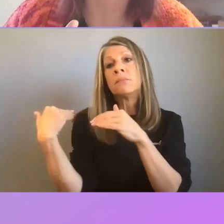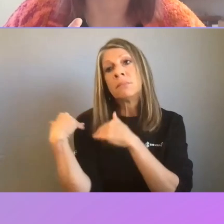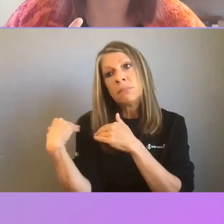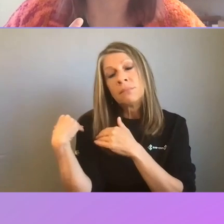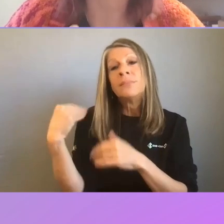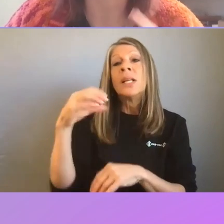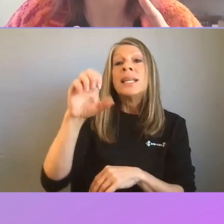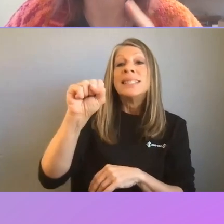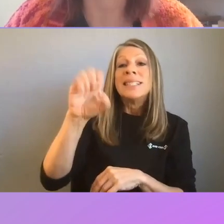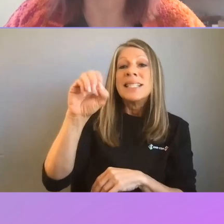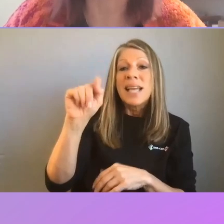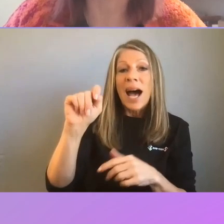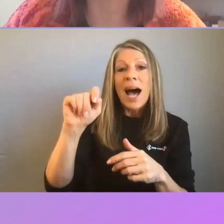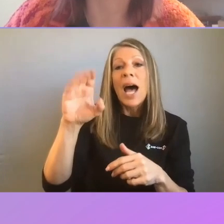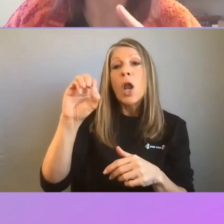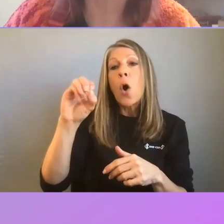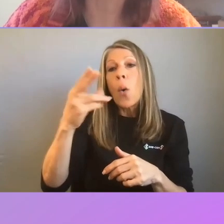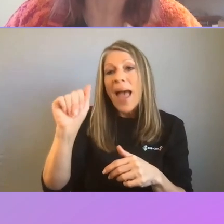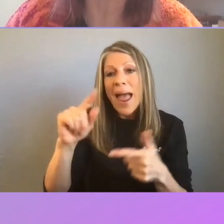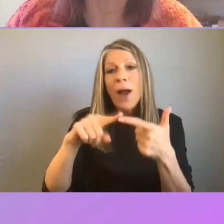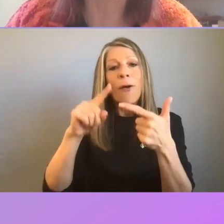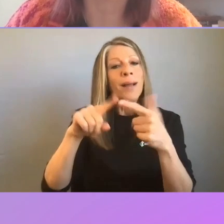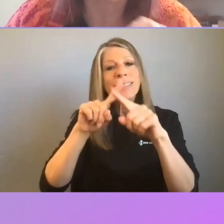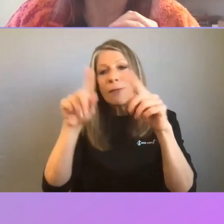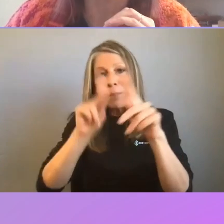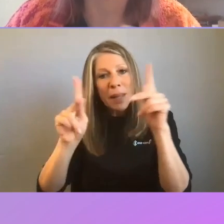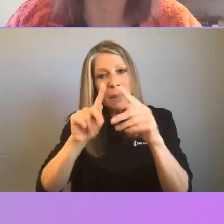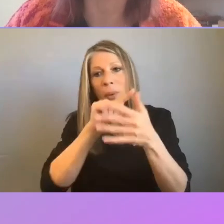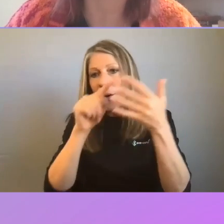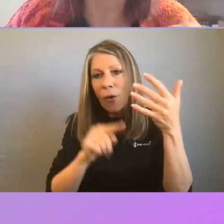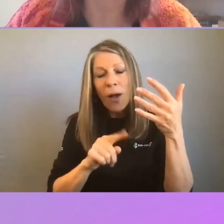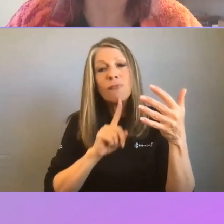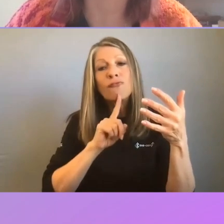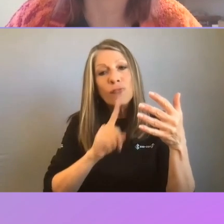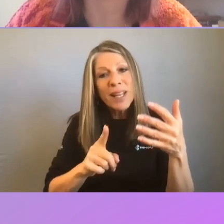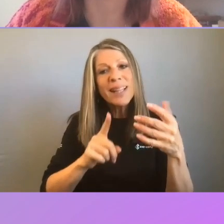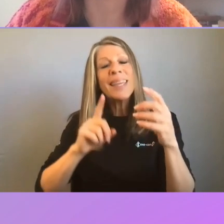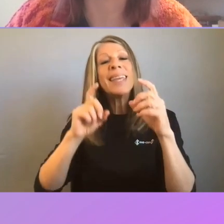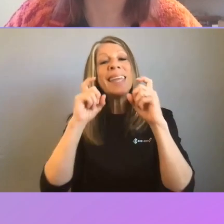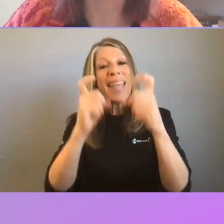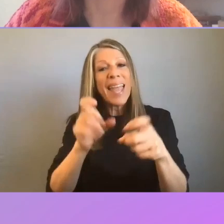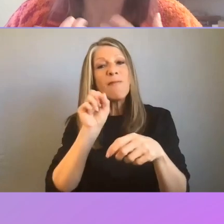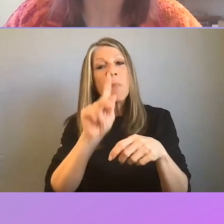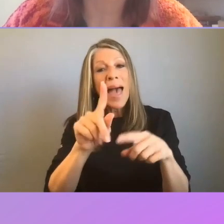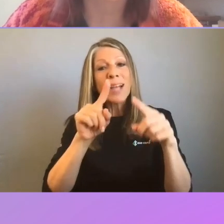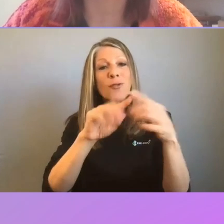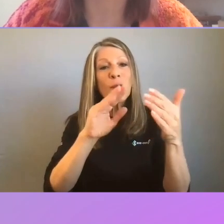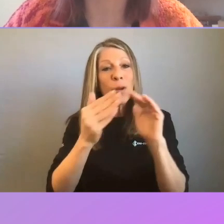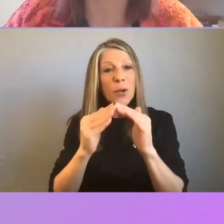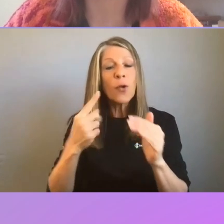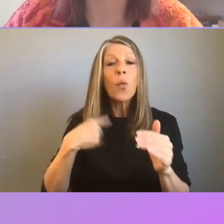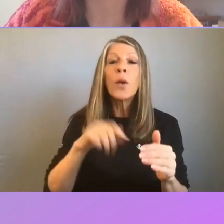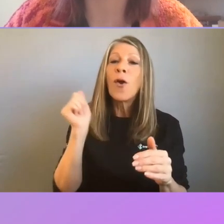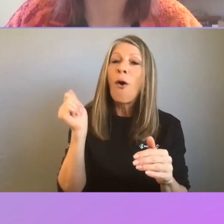O'Hara, Adrian Roselli, Glenda Sims. All of these people have contributed back to the community, and we're all